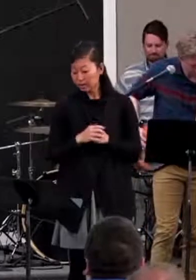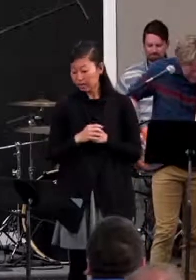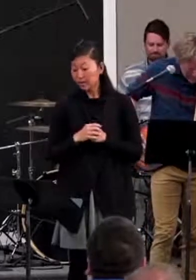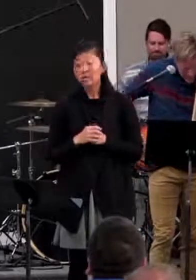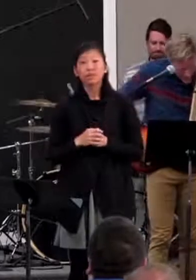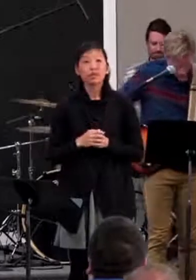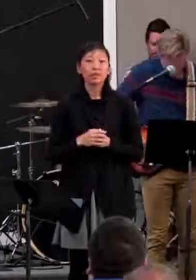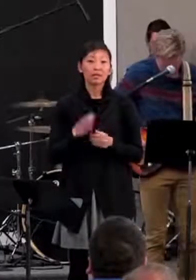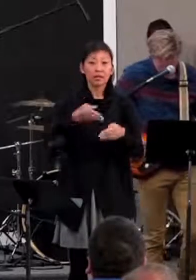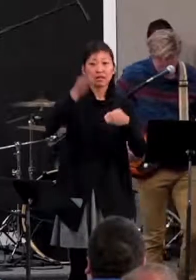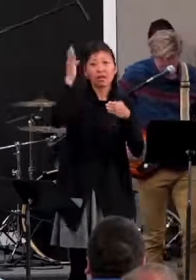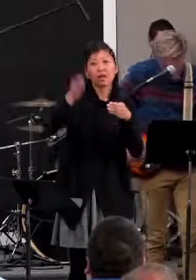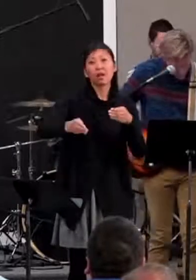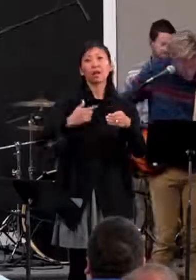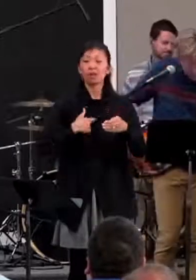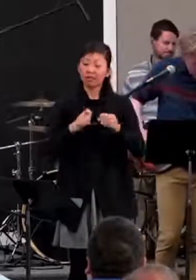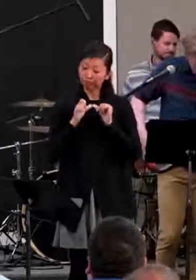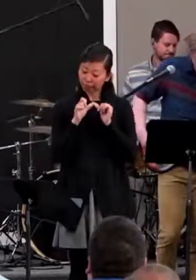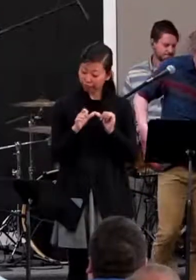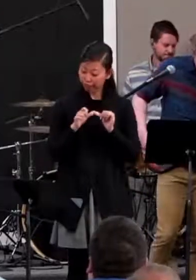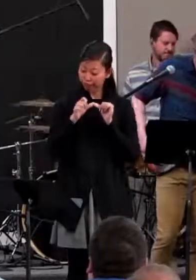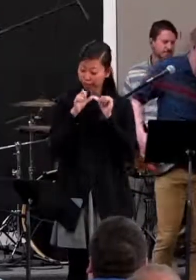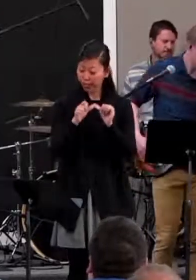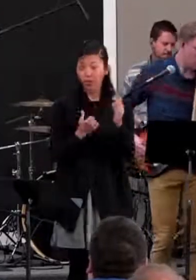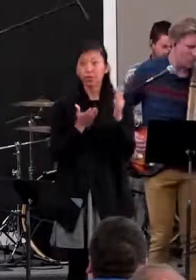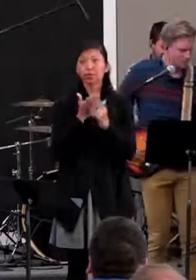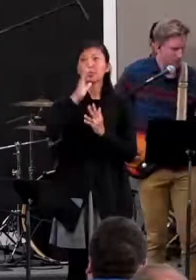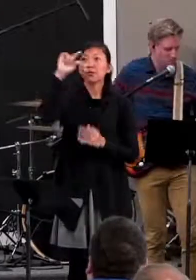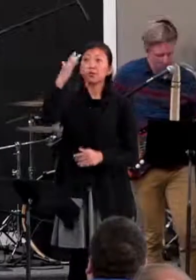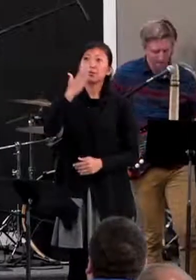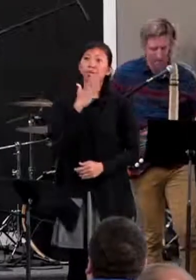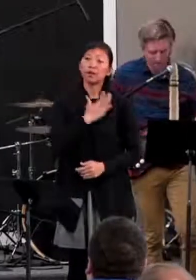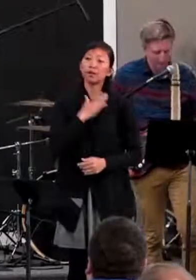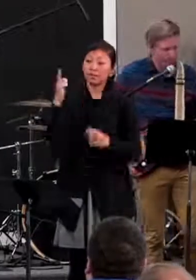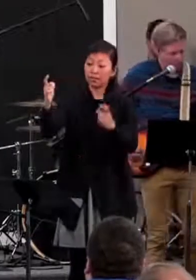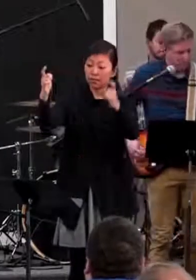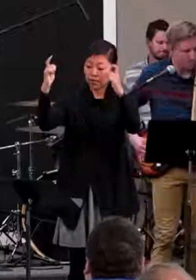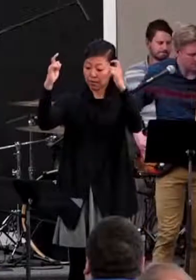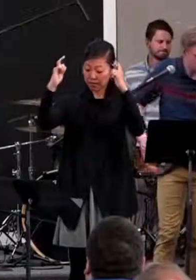I will reach the end by grace and grace